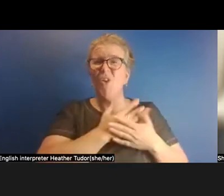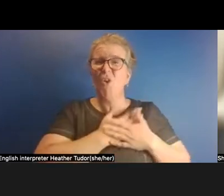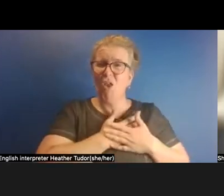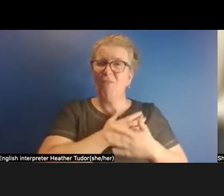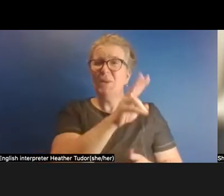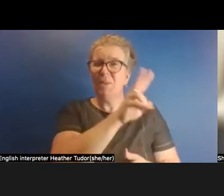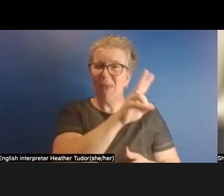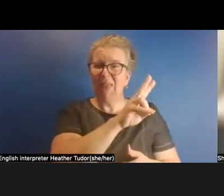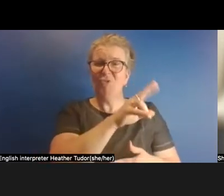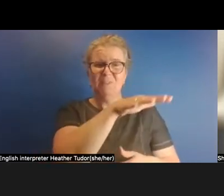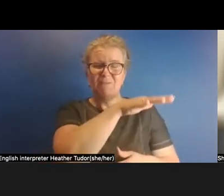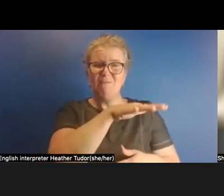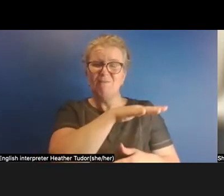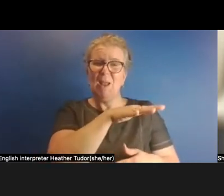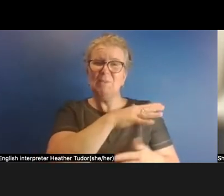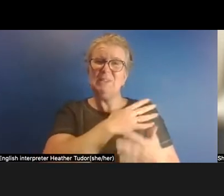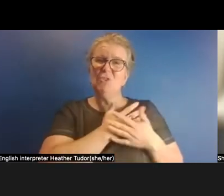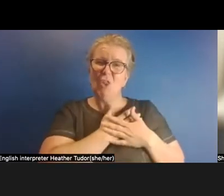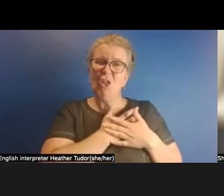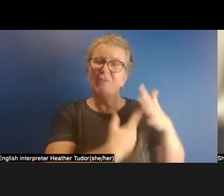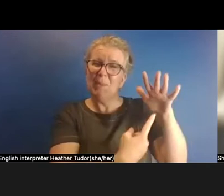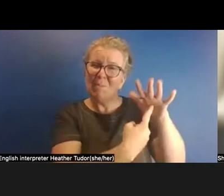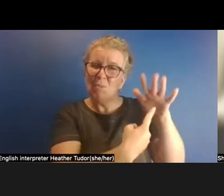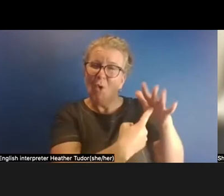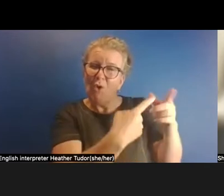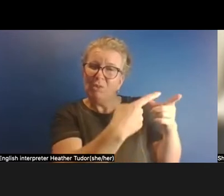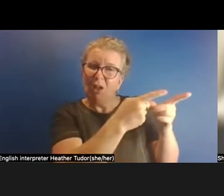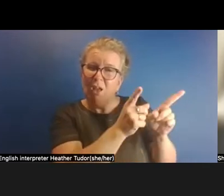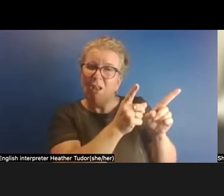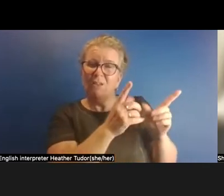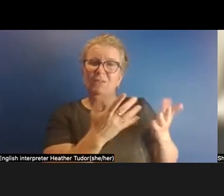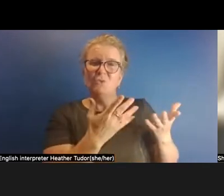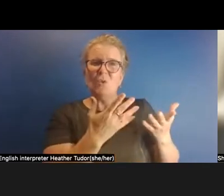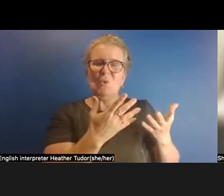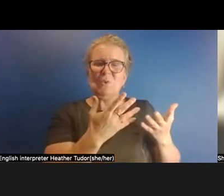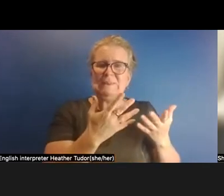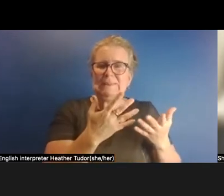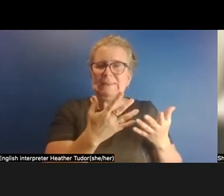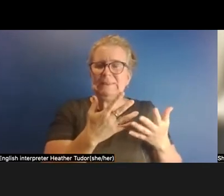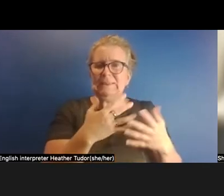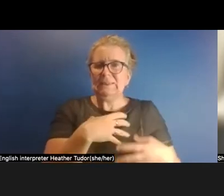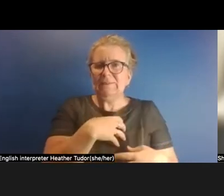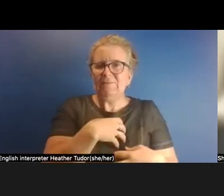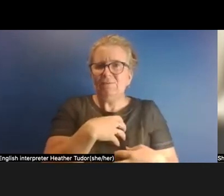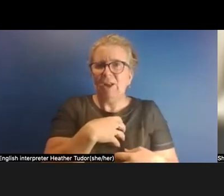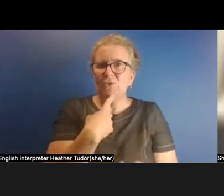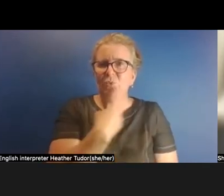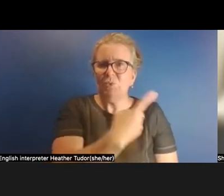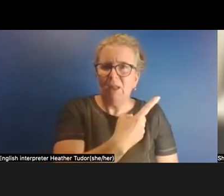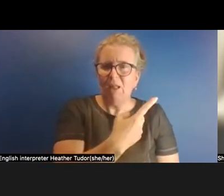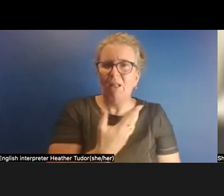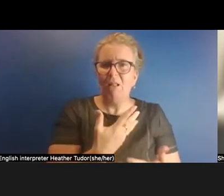love and her family's love, that she was just too scared to even say anything to them. And something like the caste system has such a